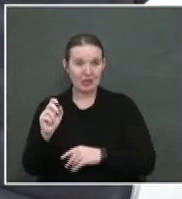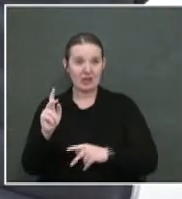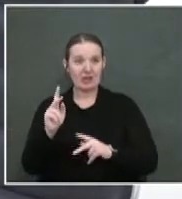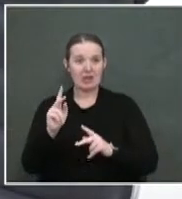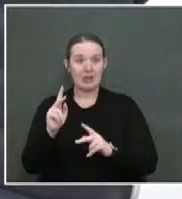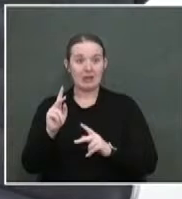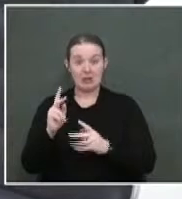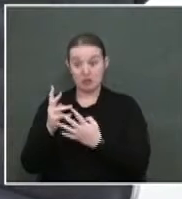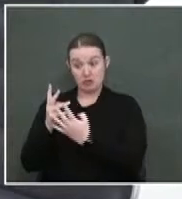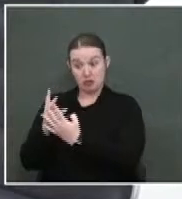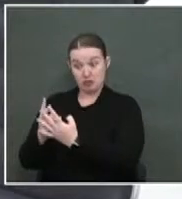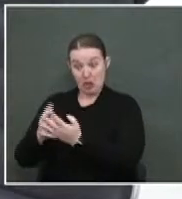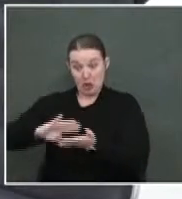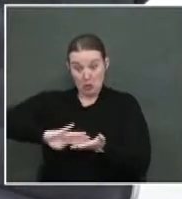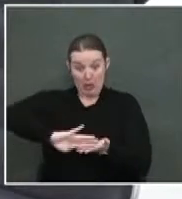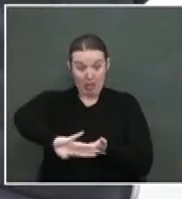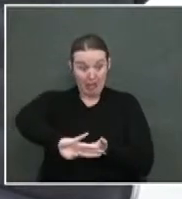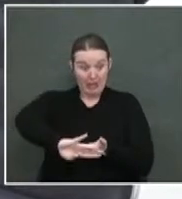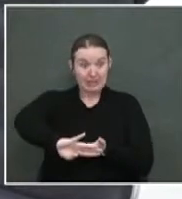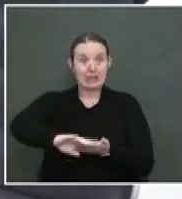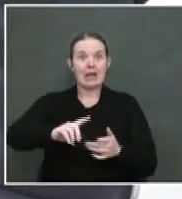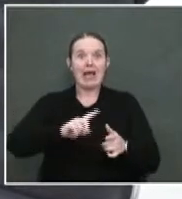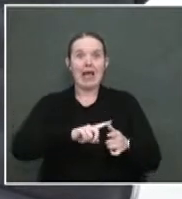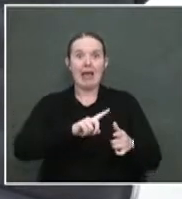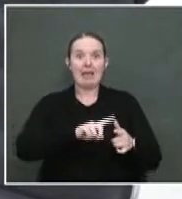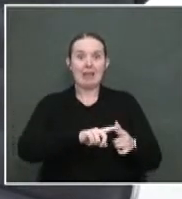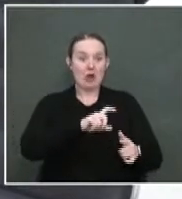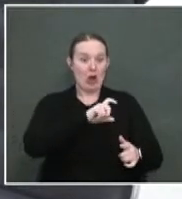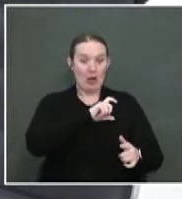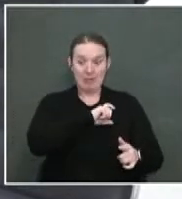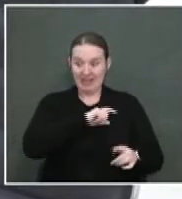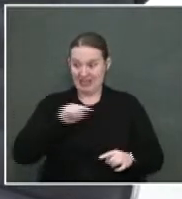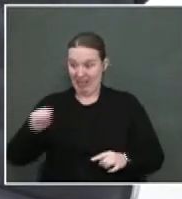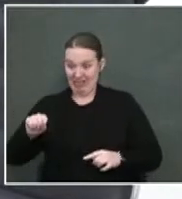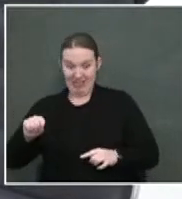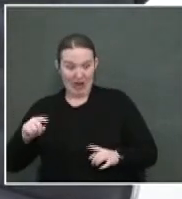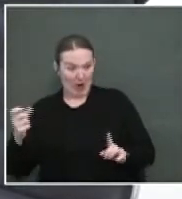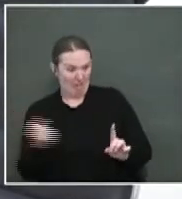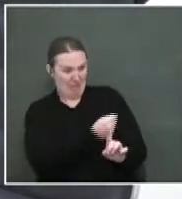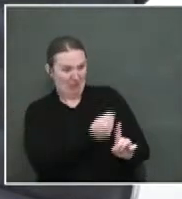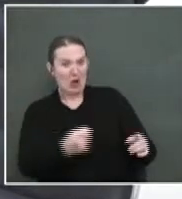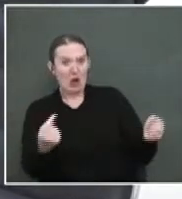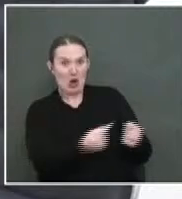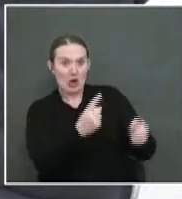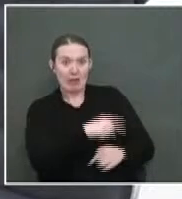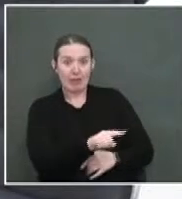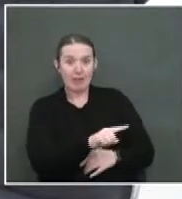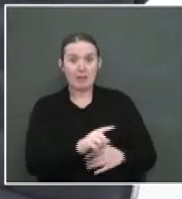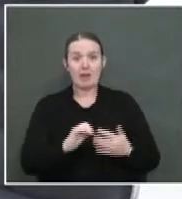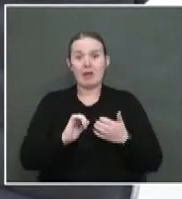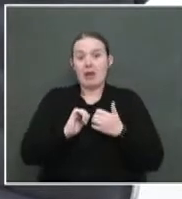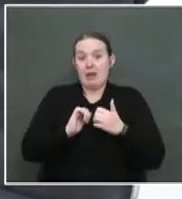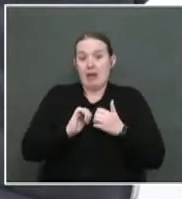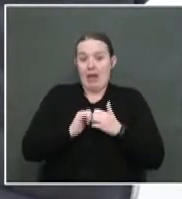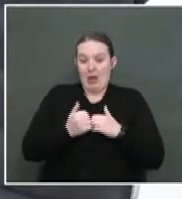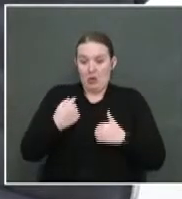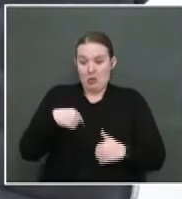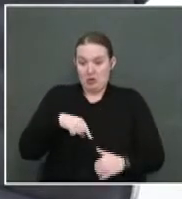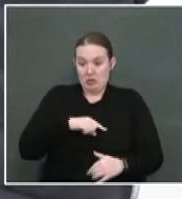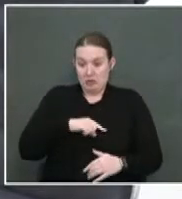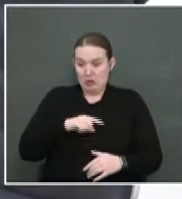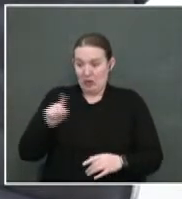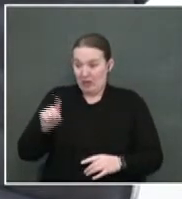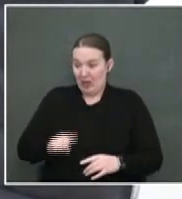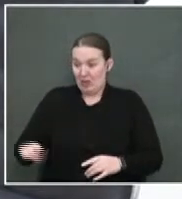coming out of jail and hurting our police officers. And so, what are we doing to ensure violent and